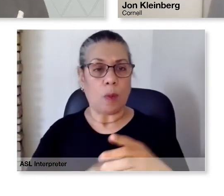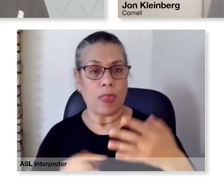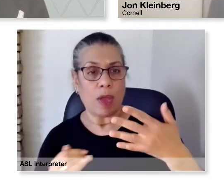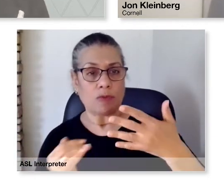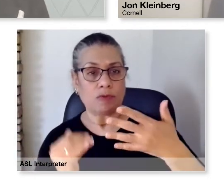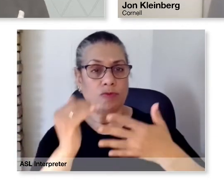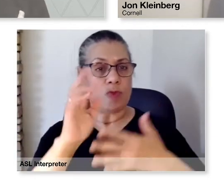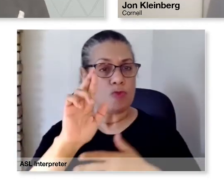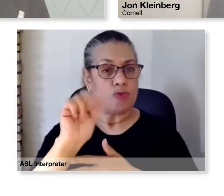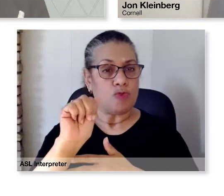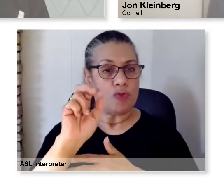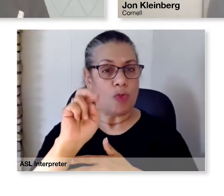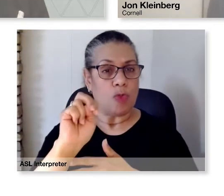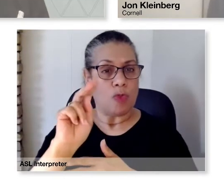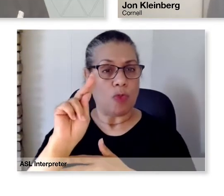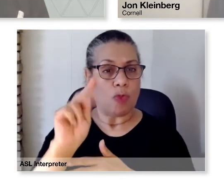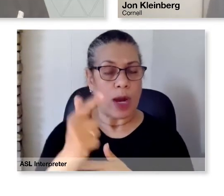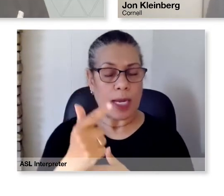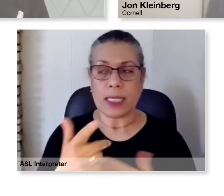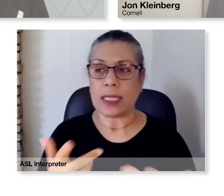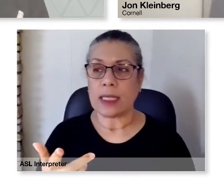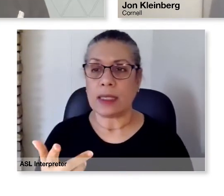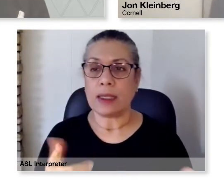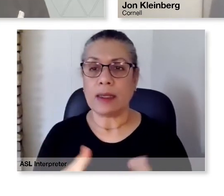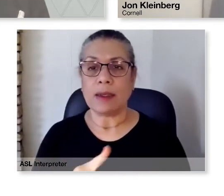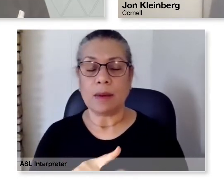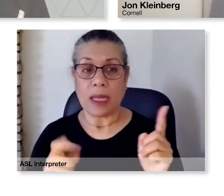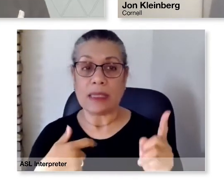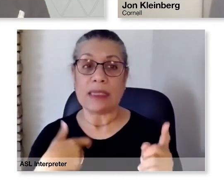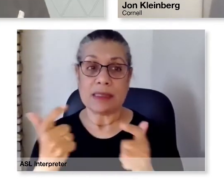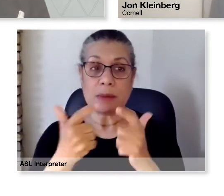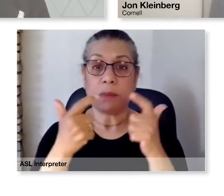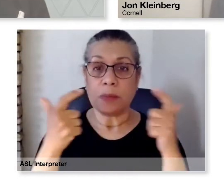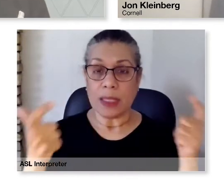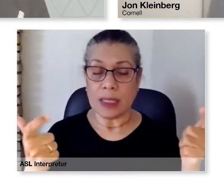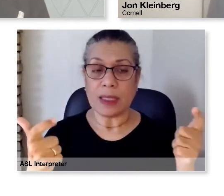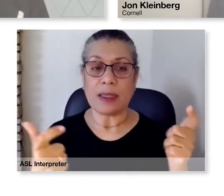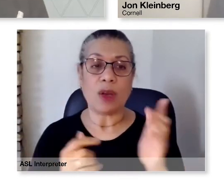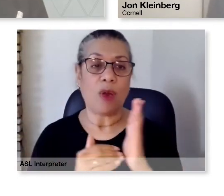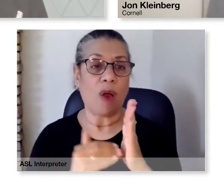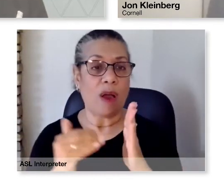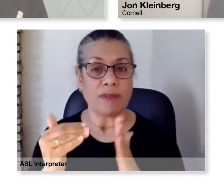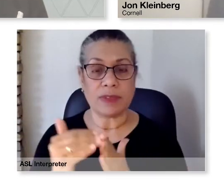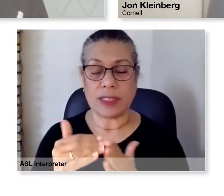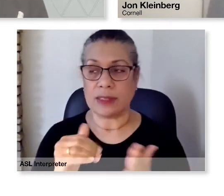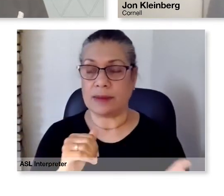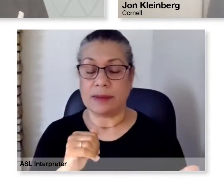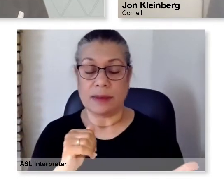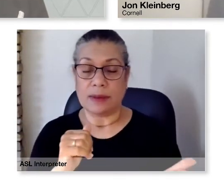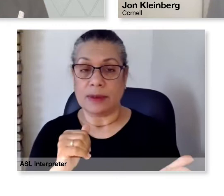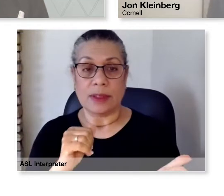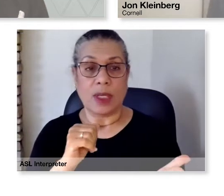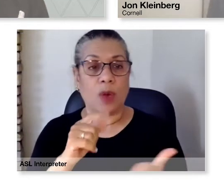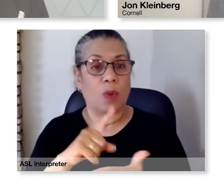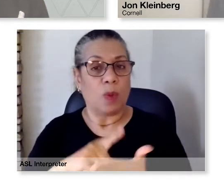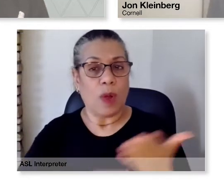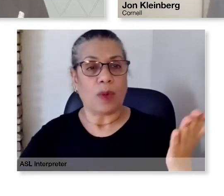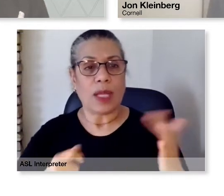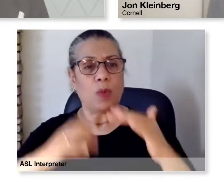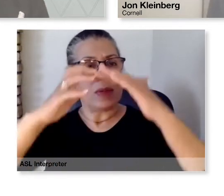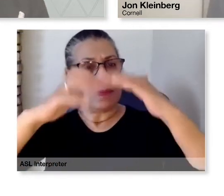course, obviously a sort of huge and often, untold number of unstated assumptions went into the construction of that objective